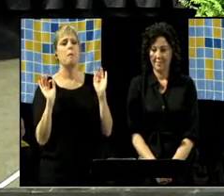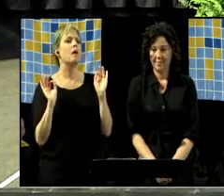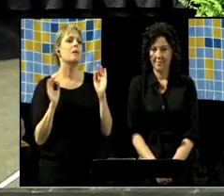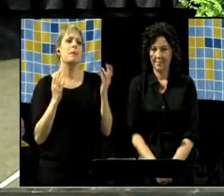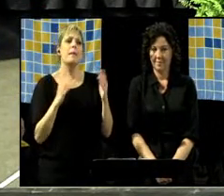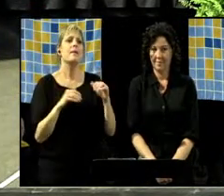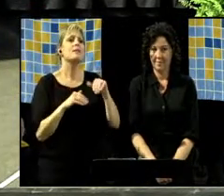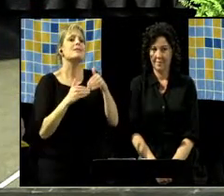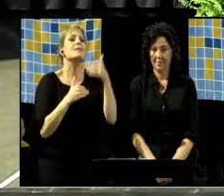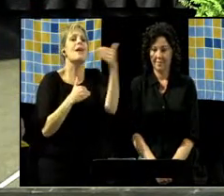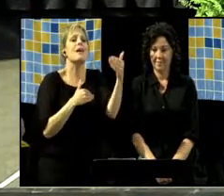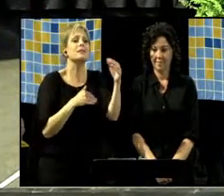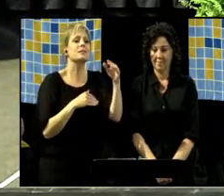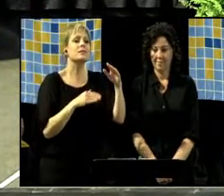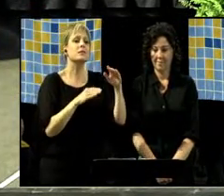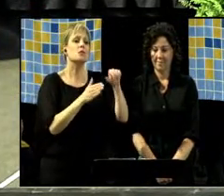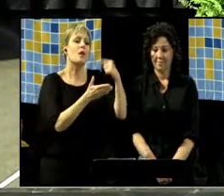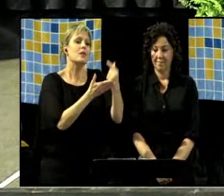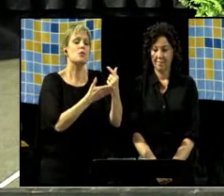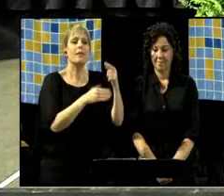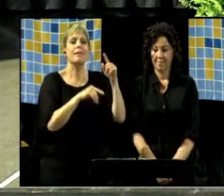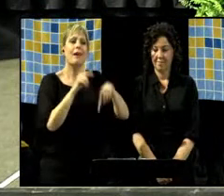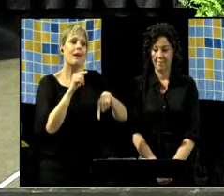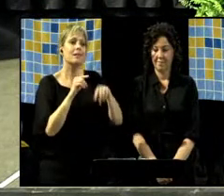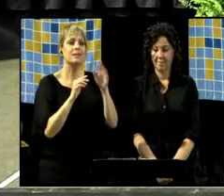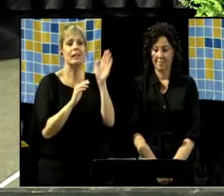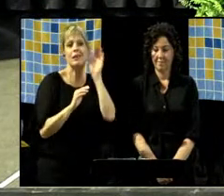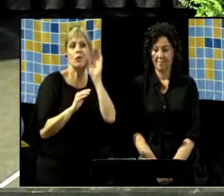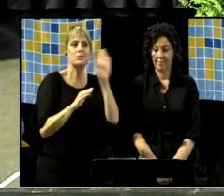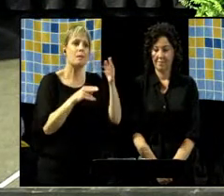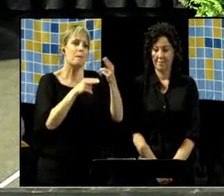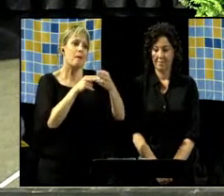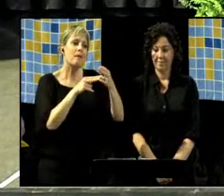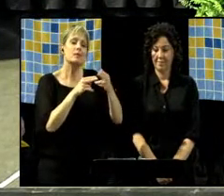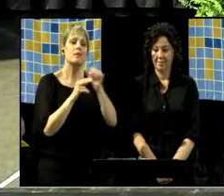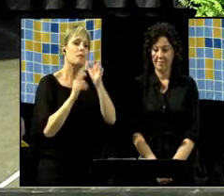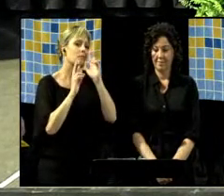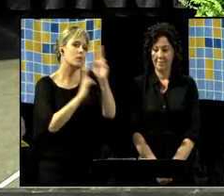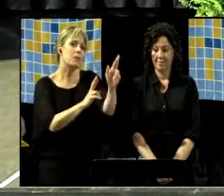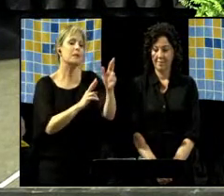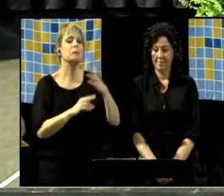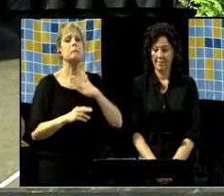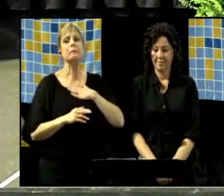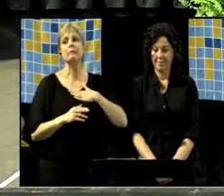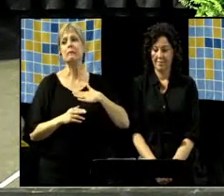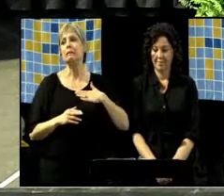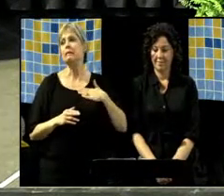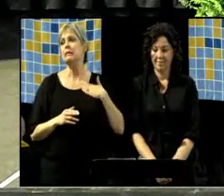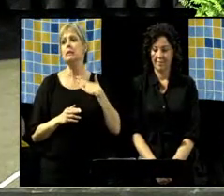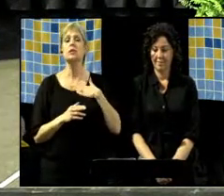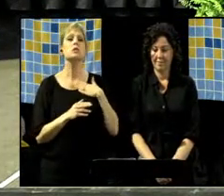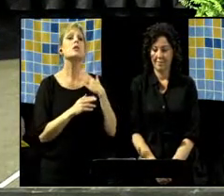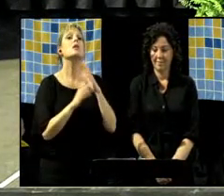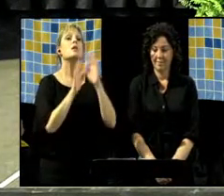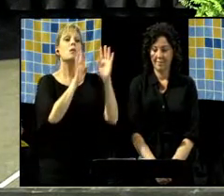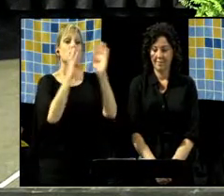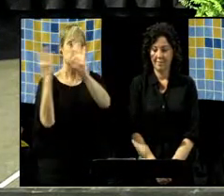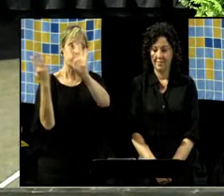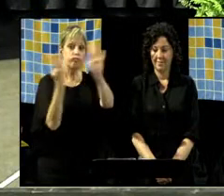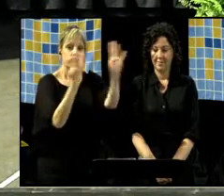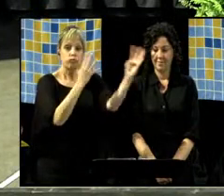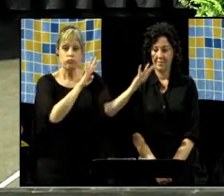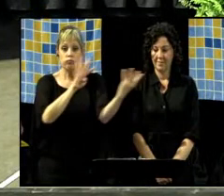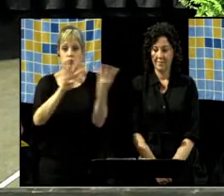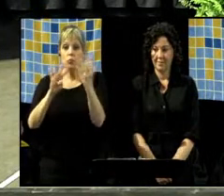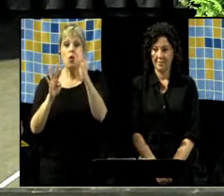prevent the next graduate's name from being heard. I respectfully request that you withhold all noise-making celebrations until the end of the presentation